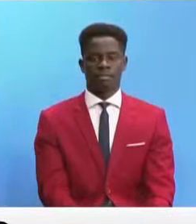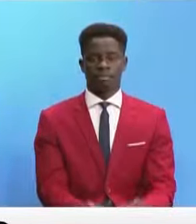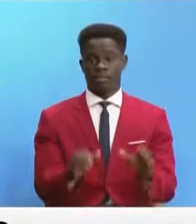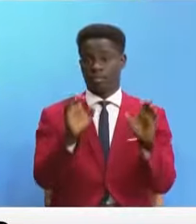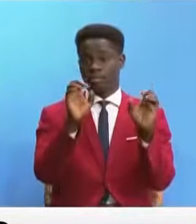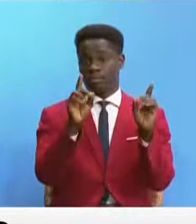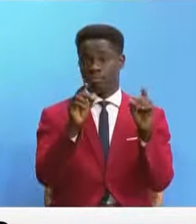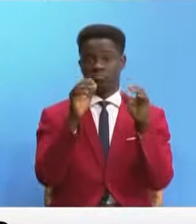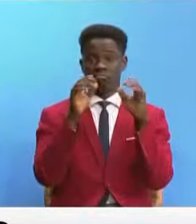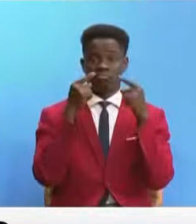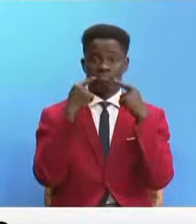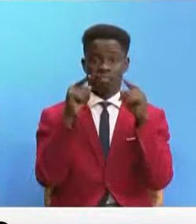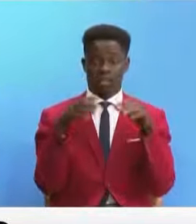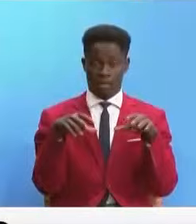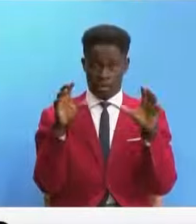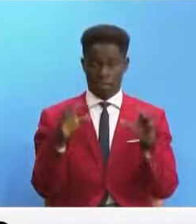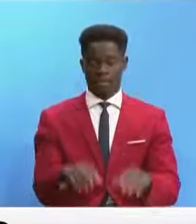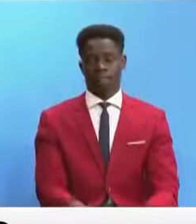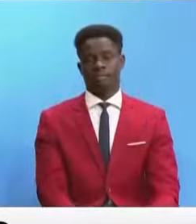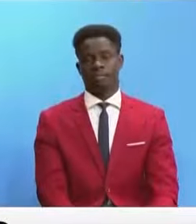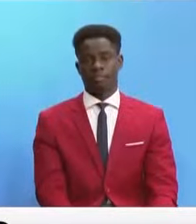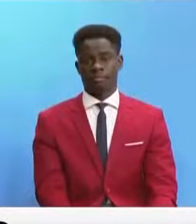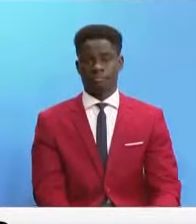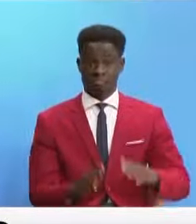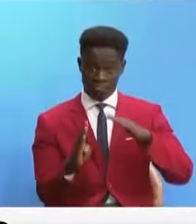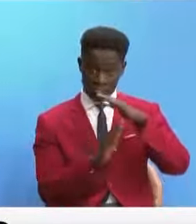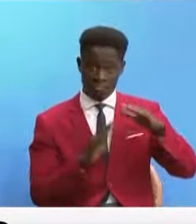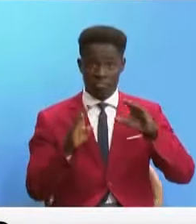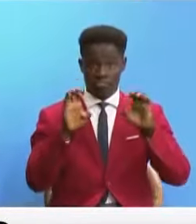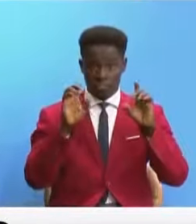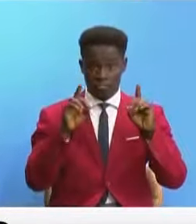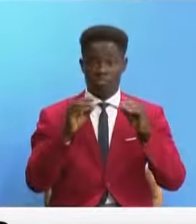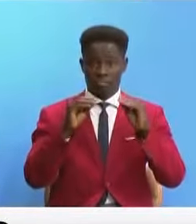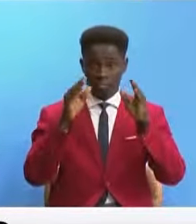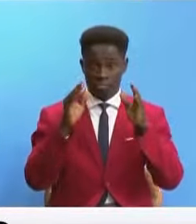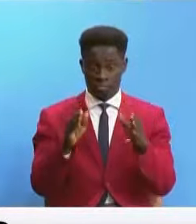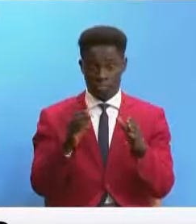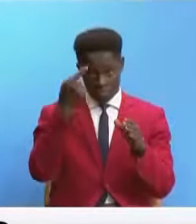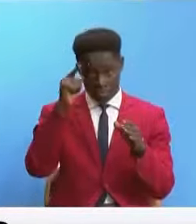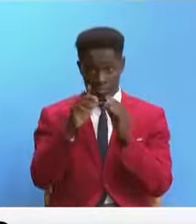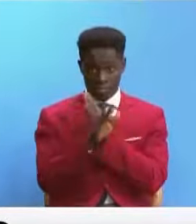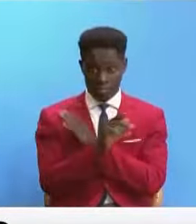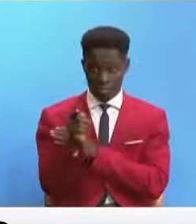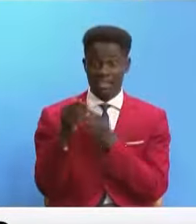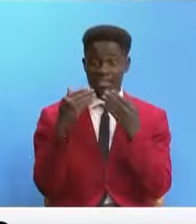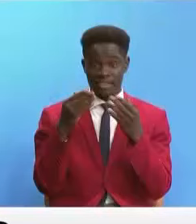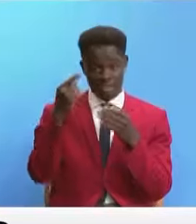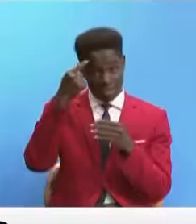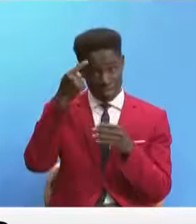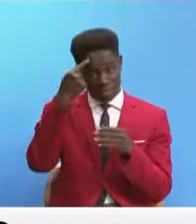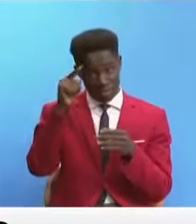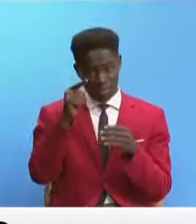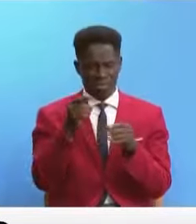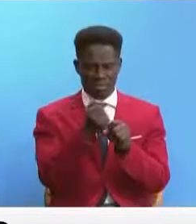Education news continues. The Basic Education Teachers Union of Zambia, BETUS, has commended government for conducting a